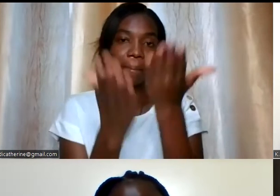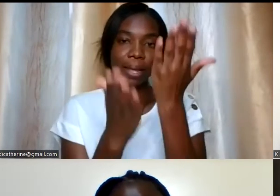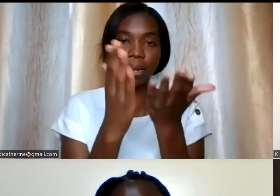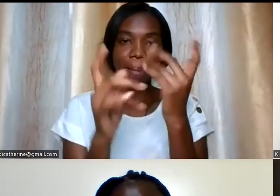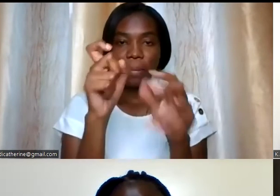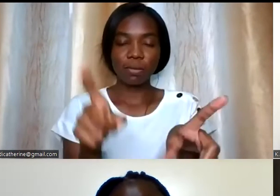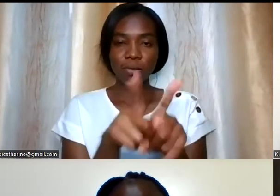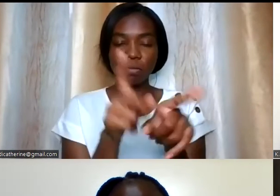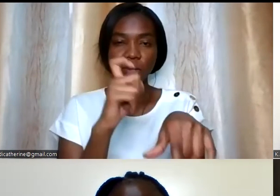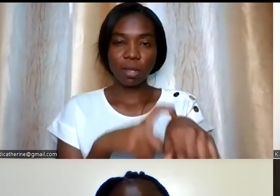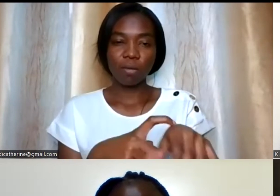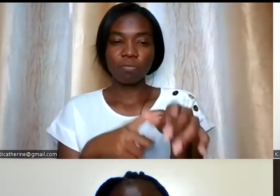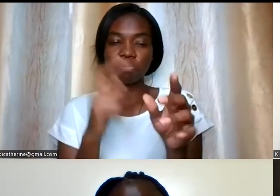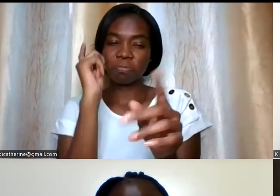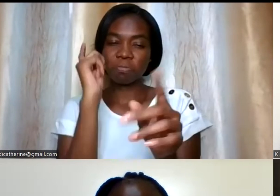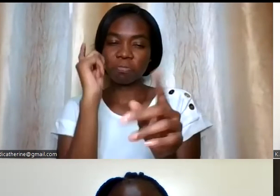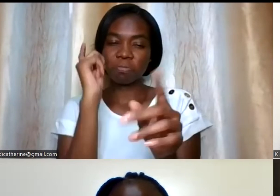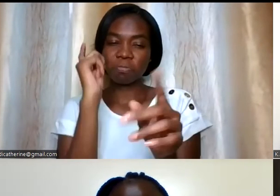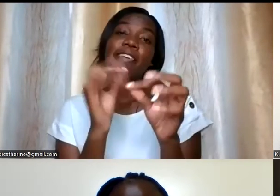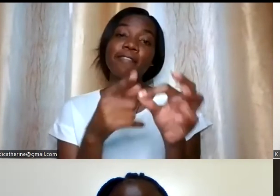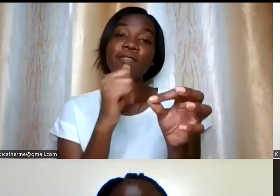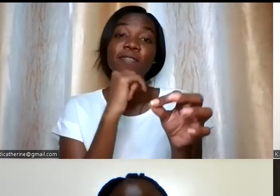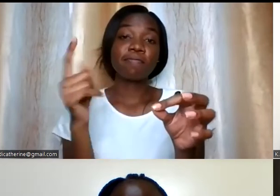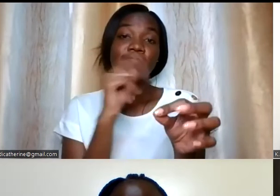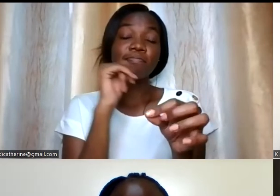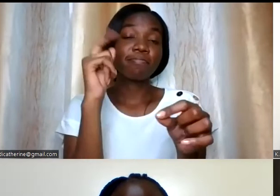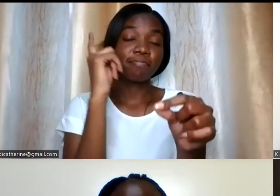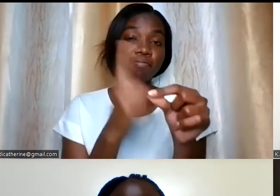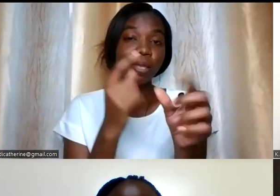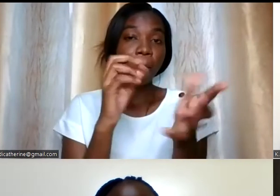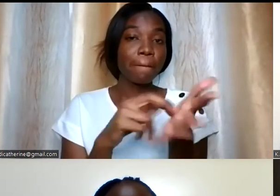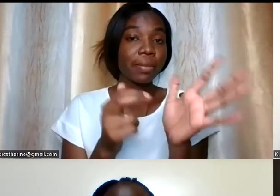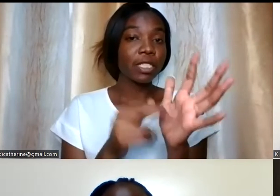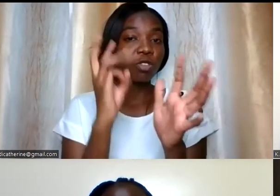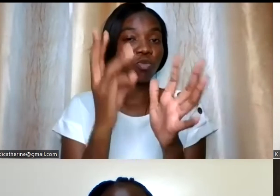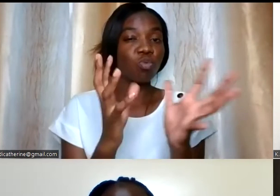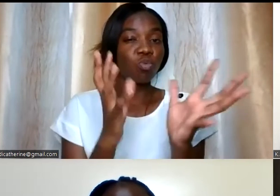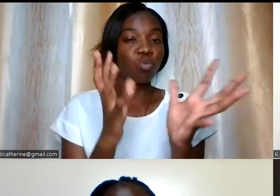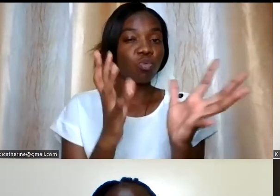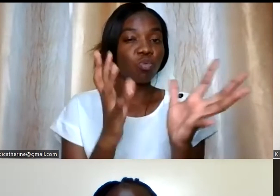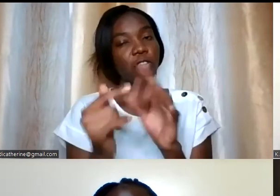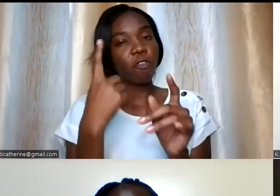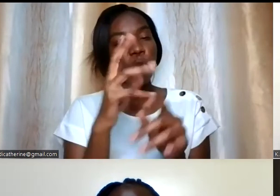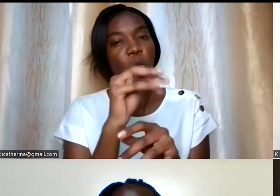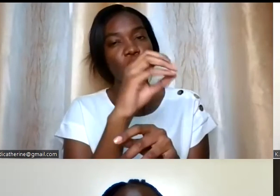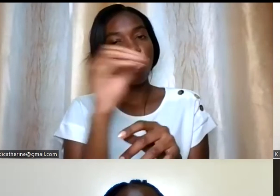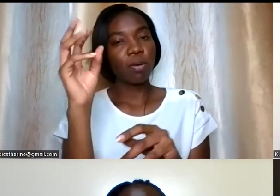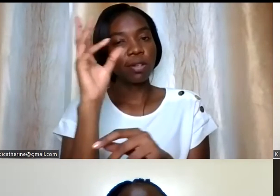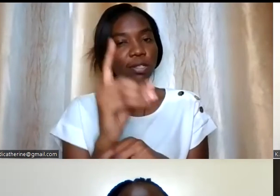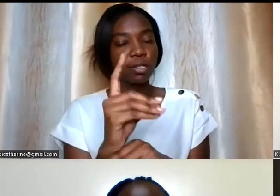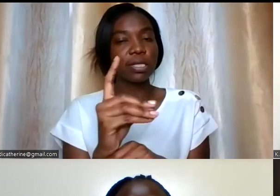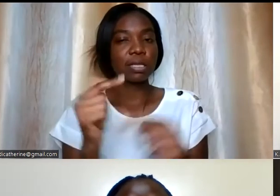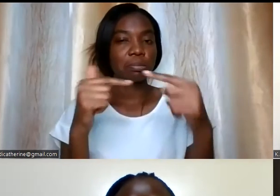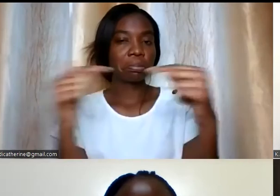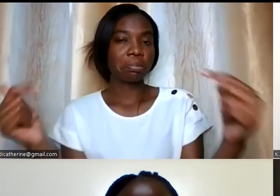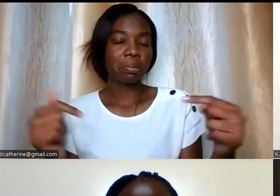grounded. If you are not grounded, then you will find that you will be leaning towards your moods as opposed to leaning